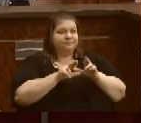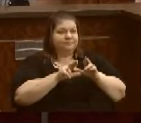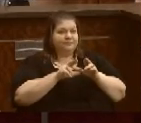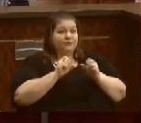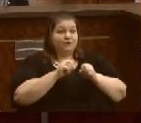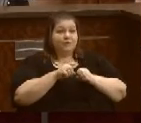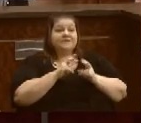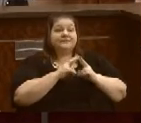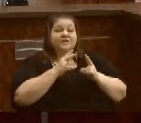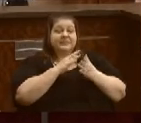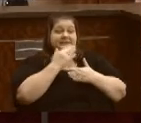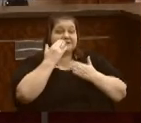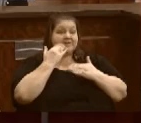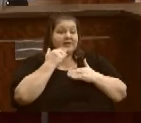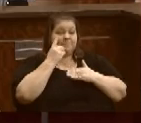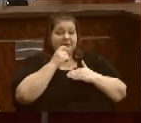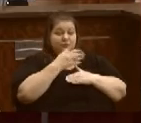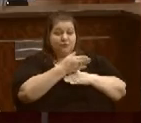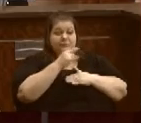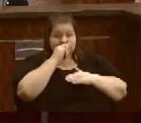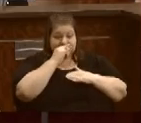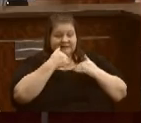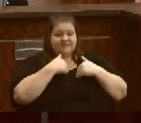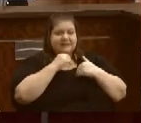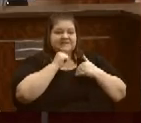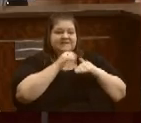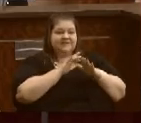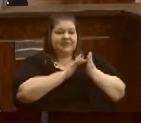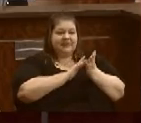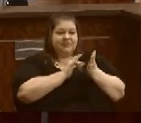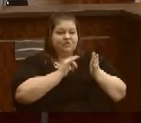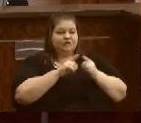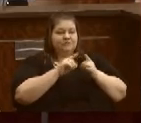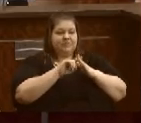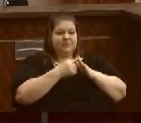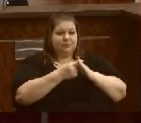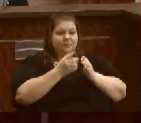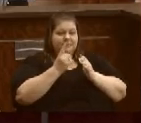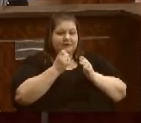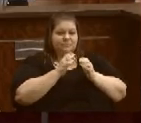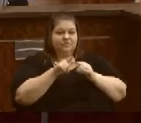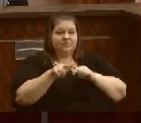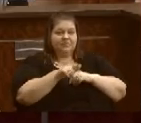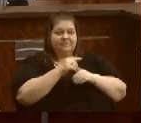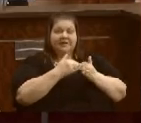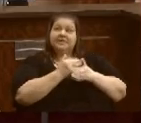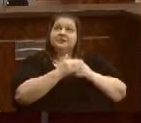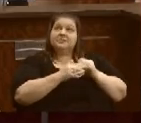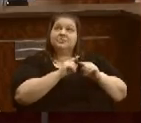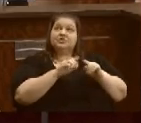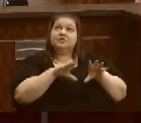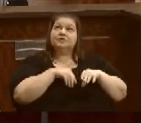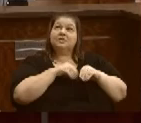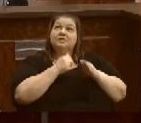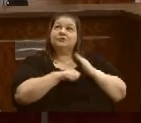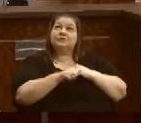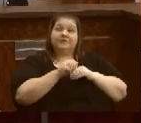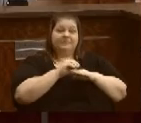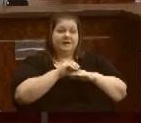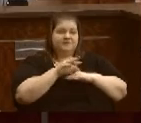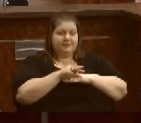it's very sad because those kids are at a disadvantage to start with when they're left-handed. But she took it under advisement, so that was